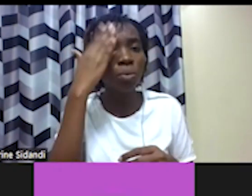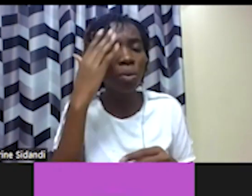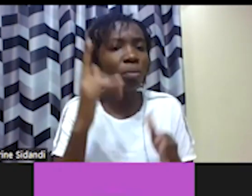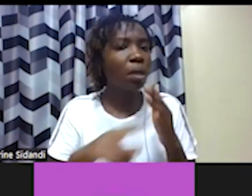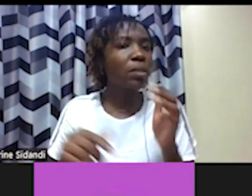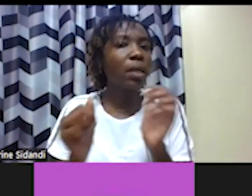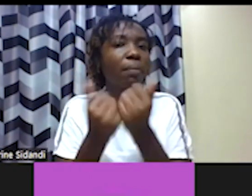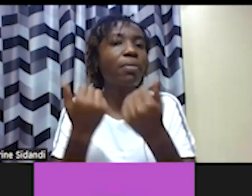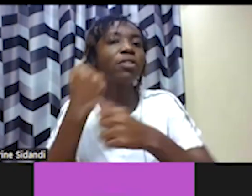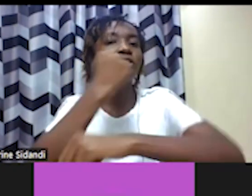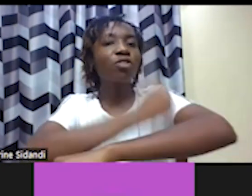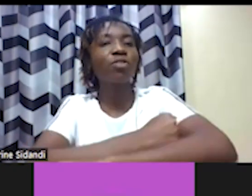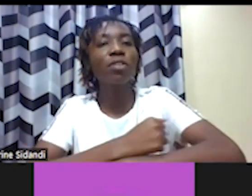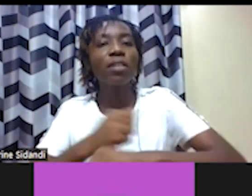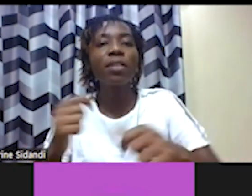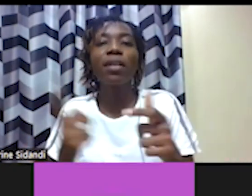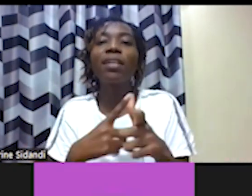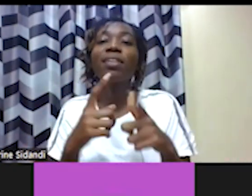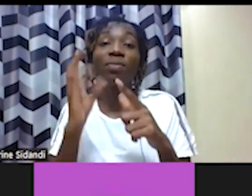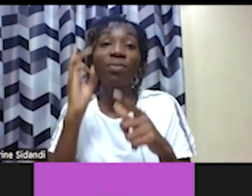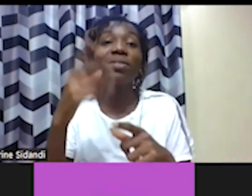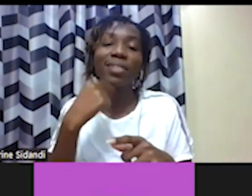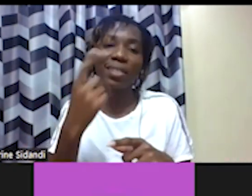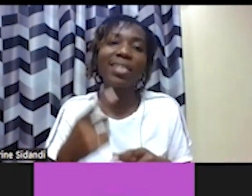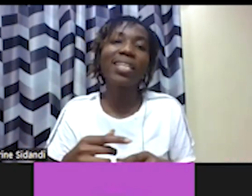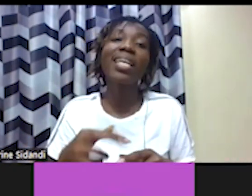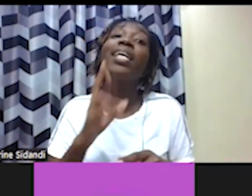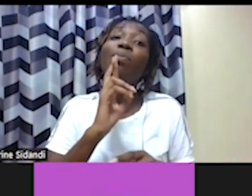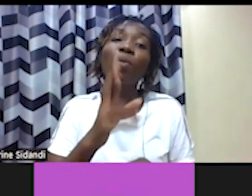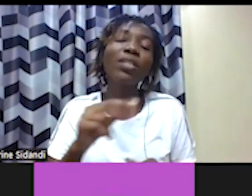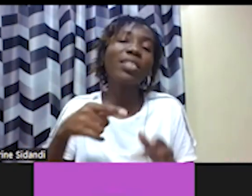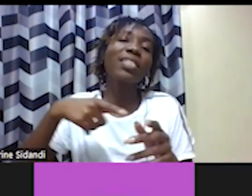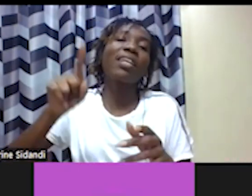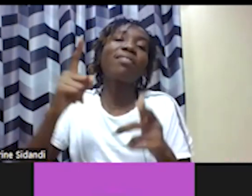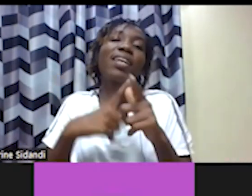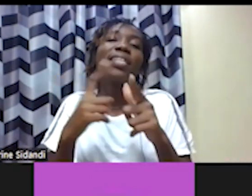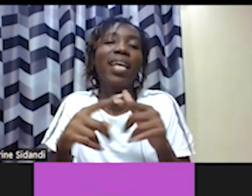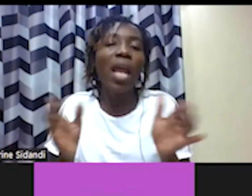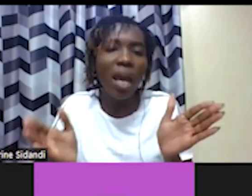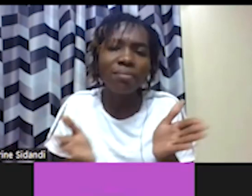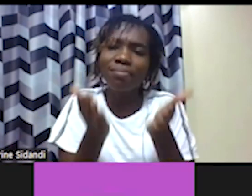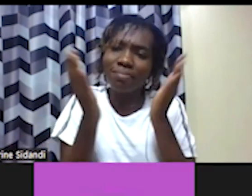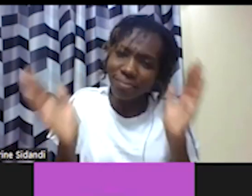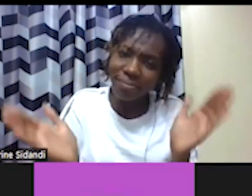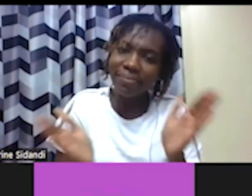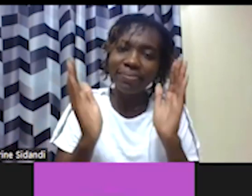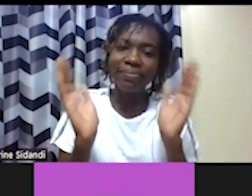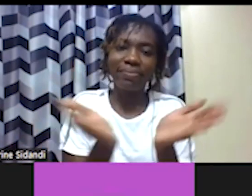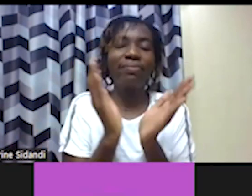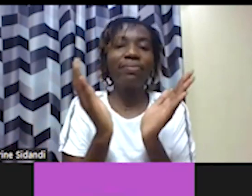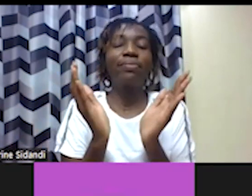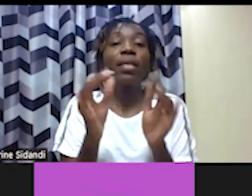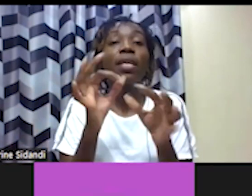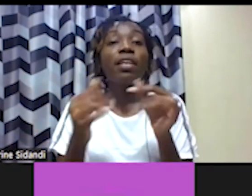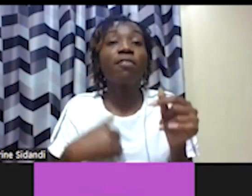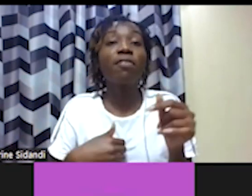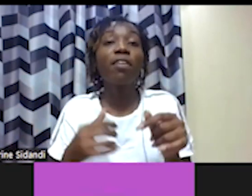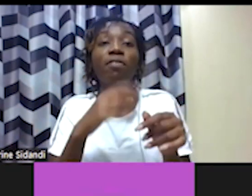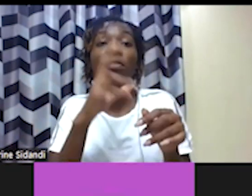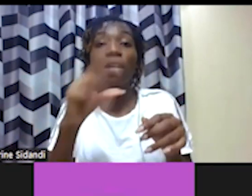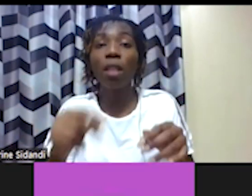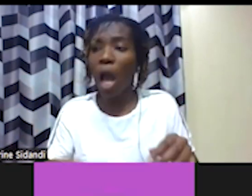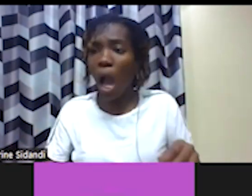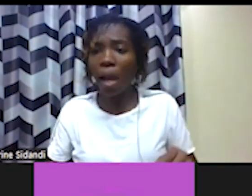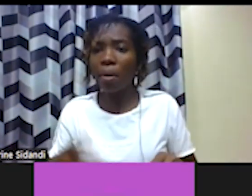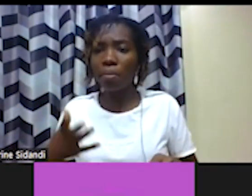school? Then they report themselves. Then you encourage them. Or if there is nothing, they'll say, no, I'm